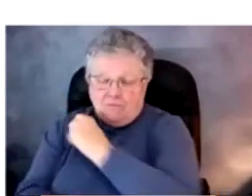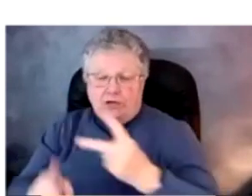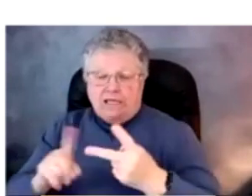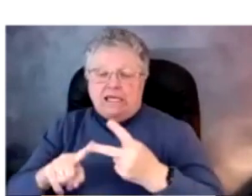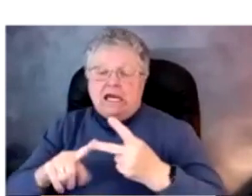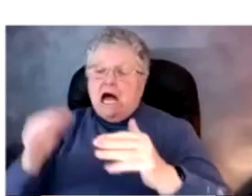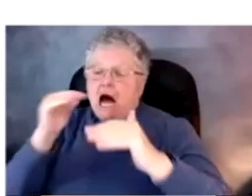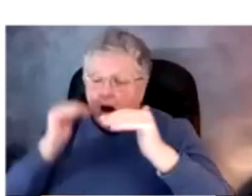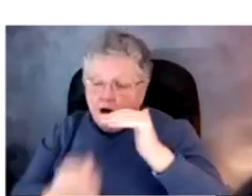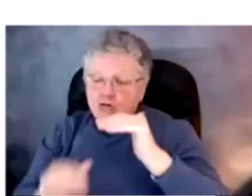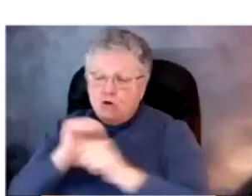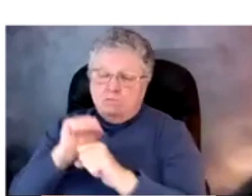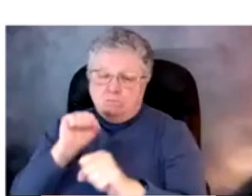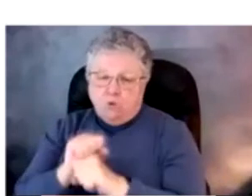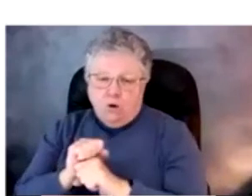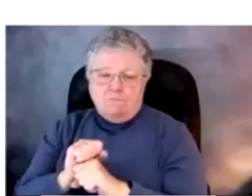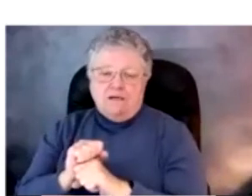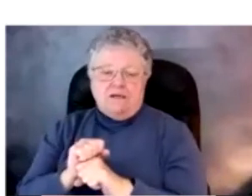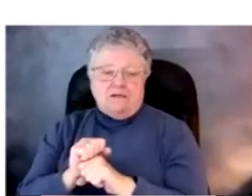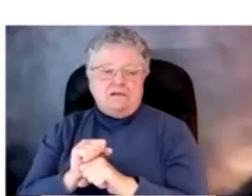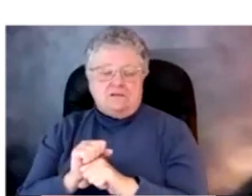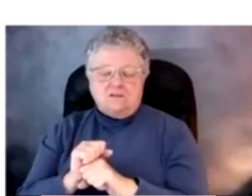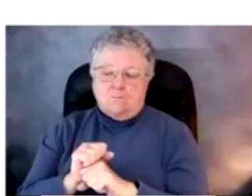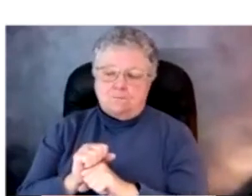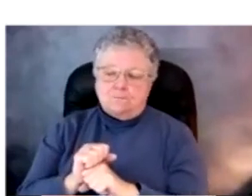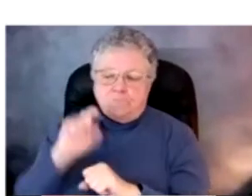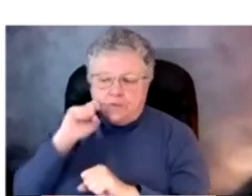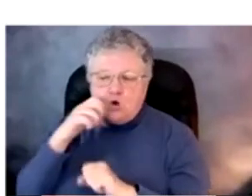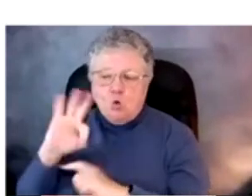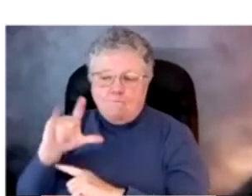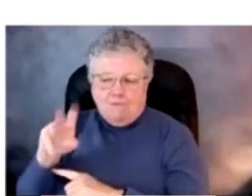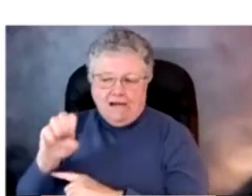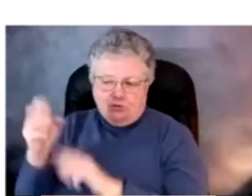use in any way that you want. They're kind of image files.